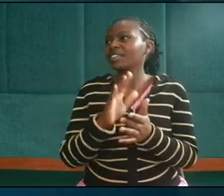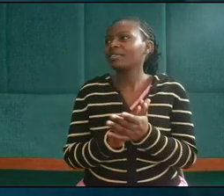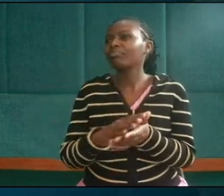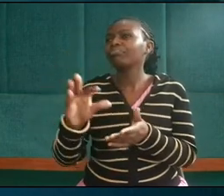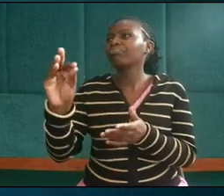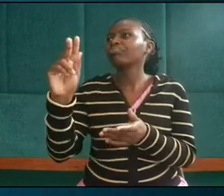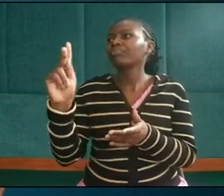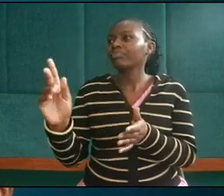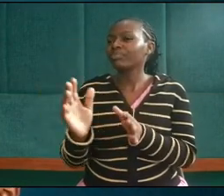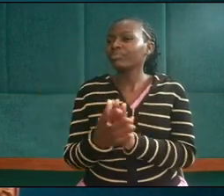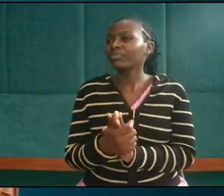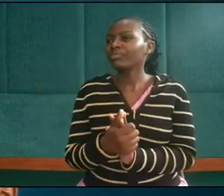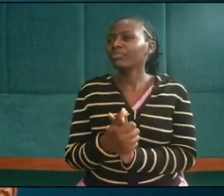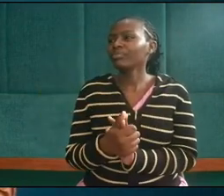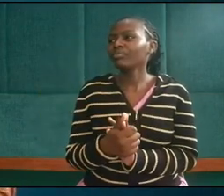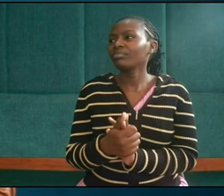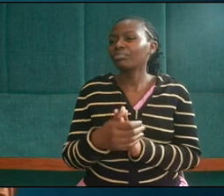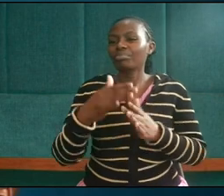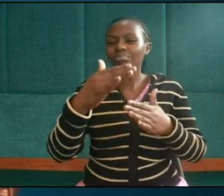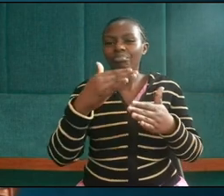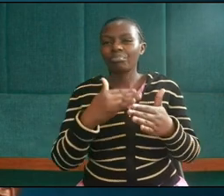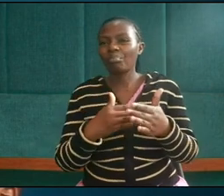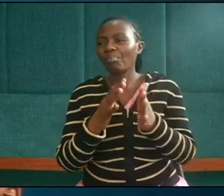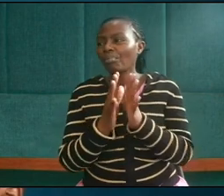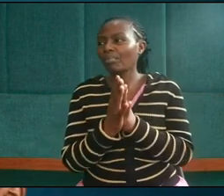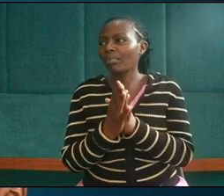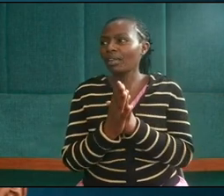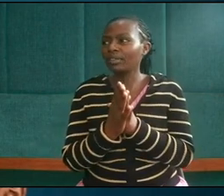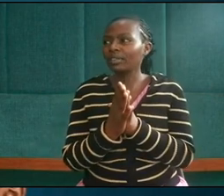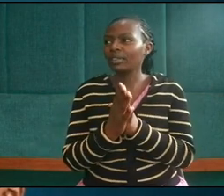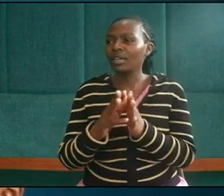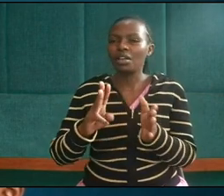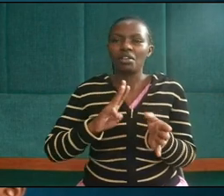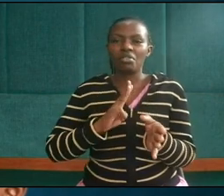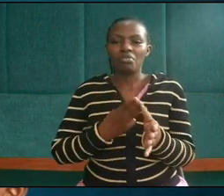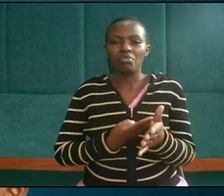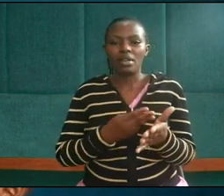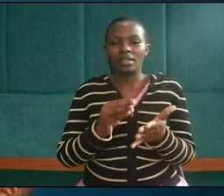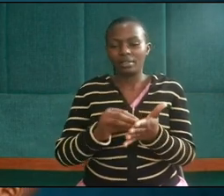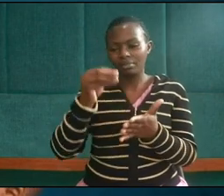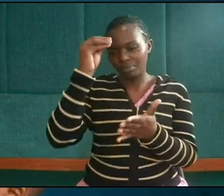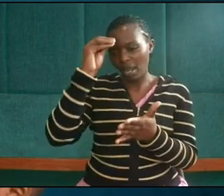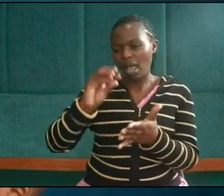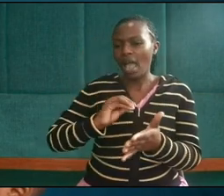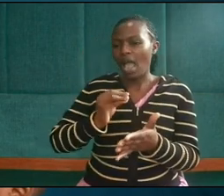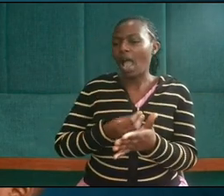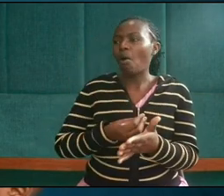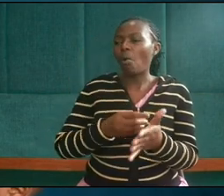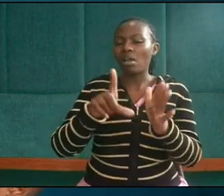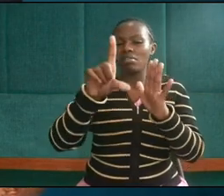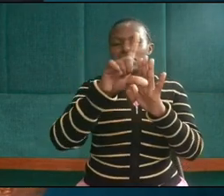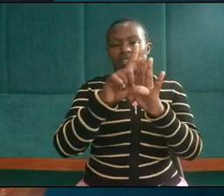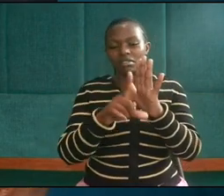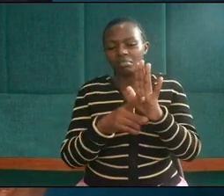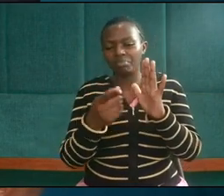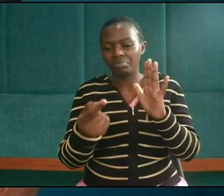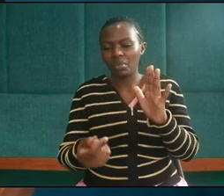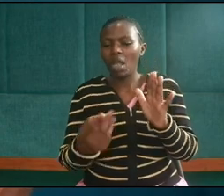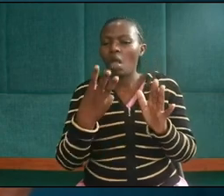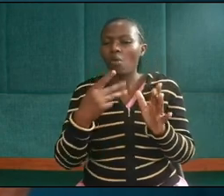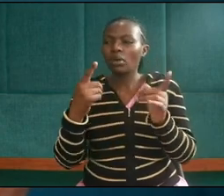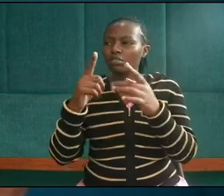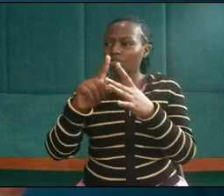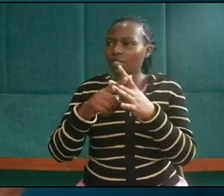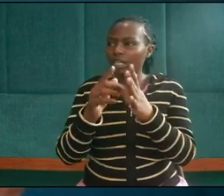Okay. So before we study our lesson today, I want us to start with a word of